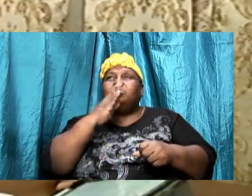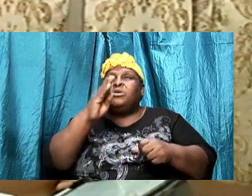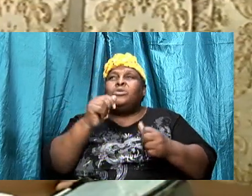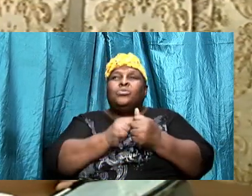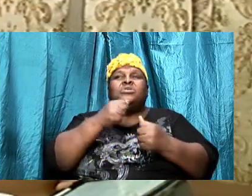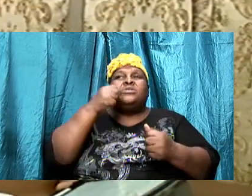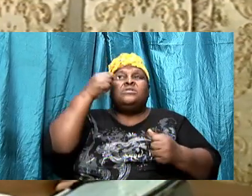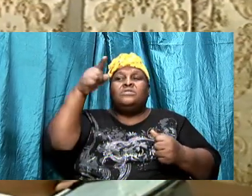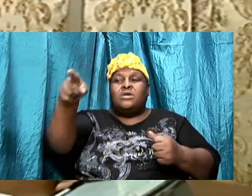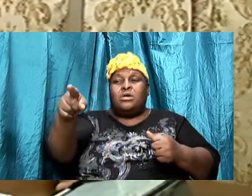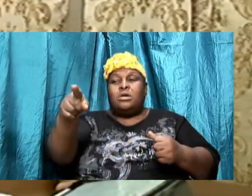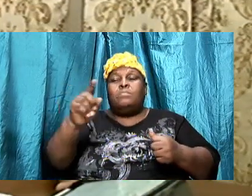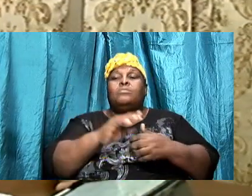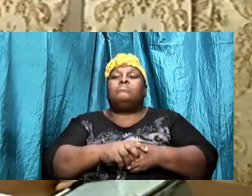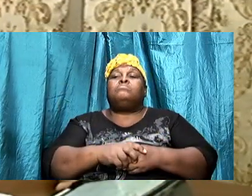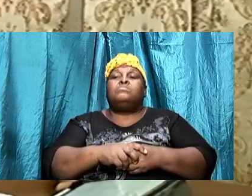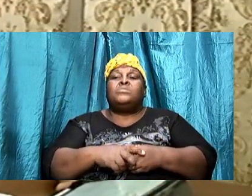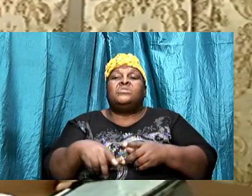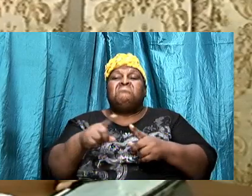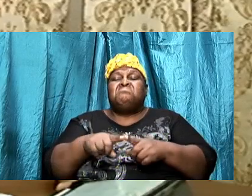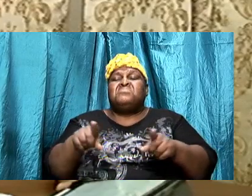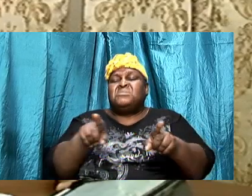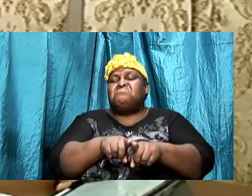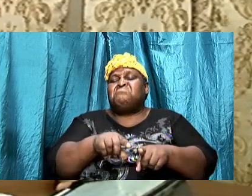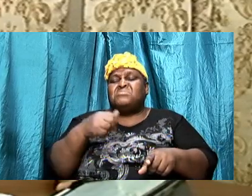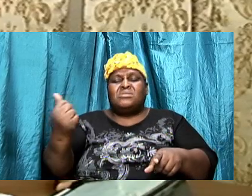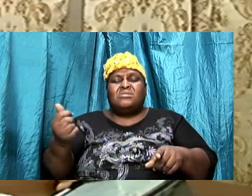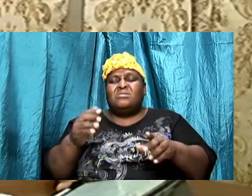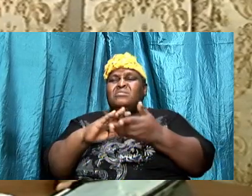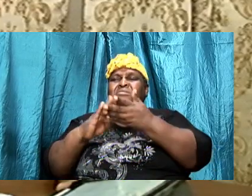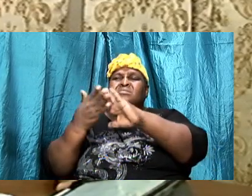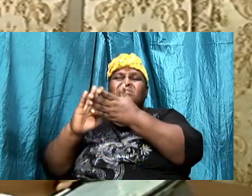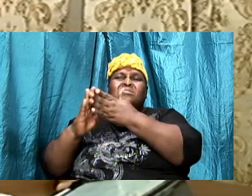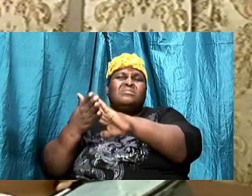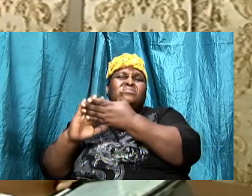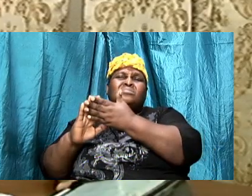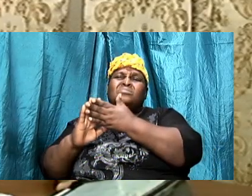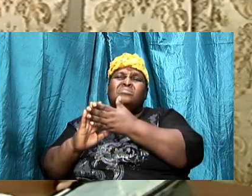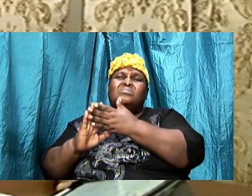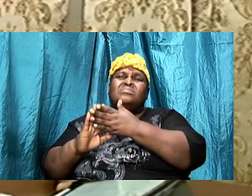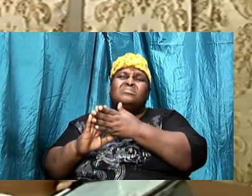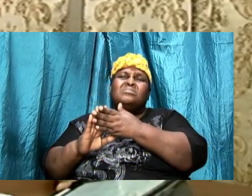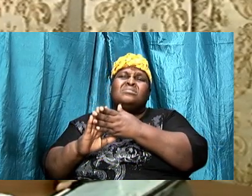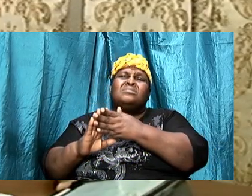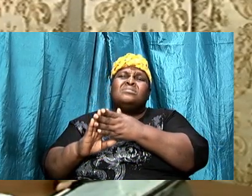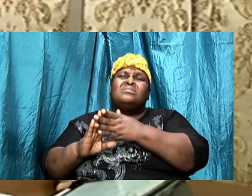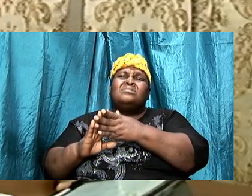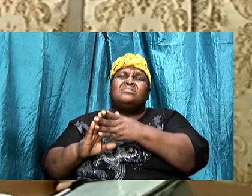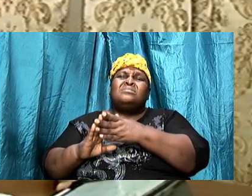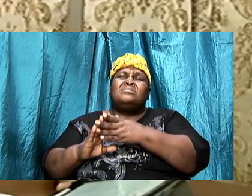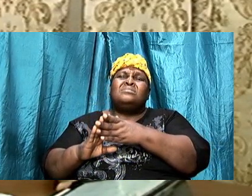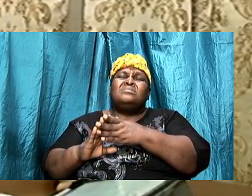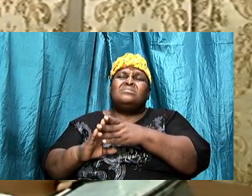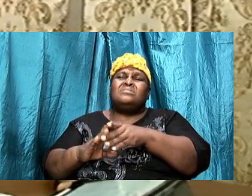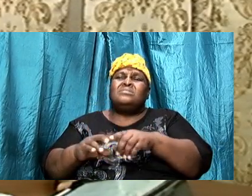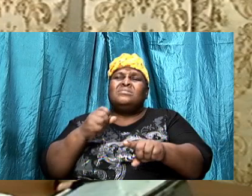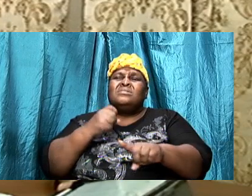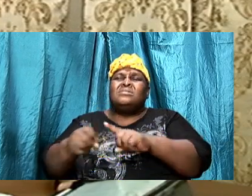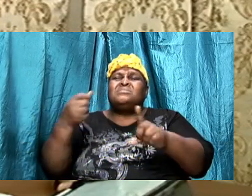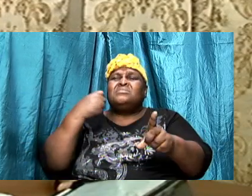in Corinth, unlike other city, you know, he wouldn't be beaten, he wouldn't be flagged, he wouldn't be roughed up, as it